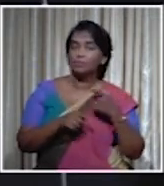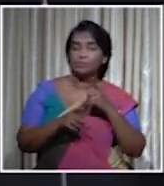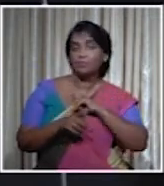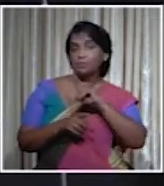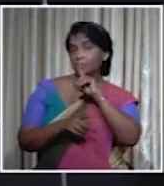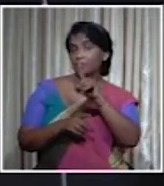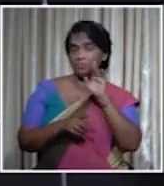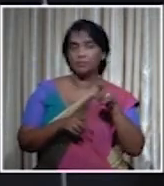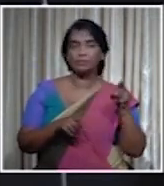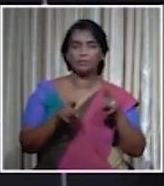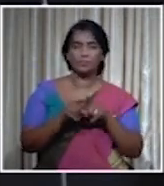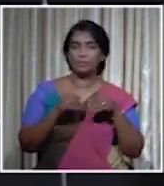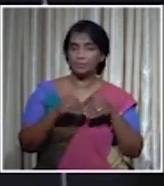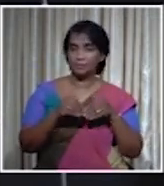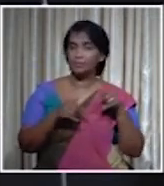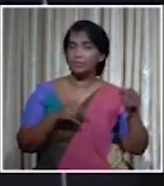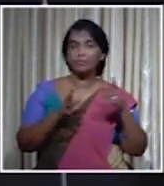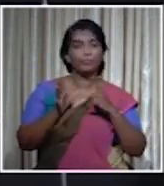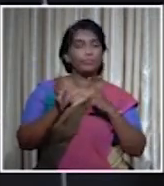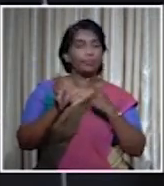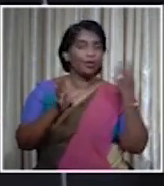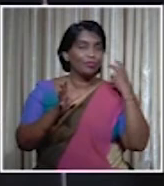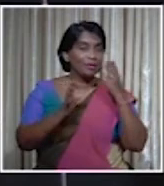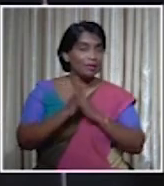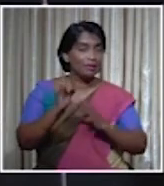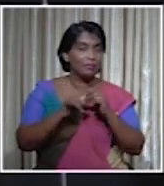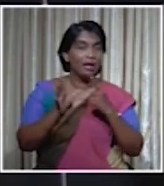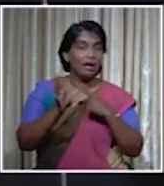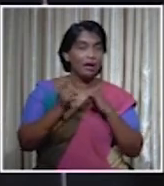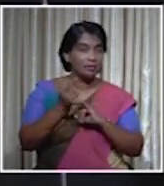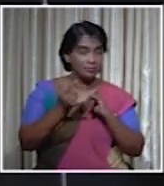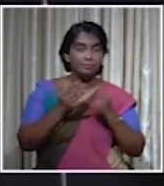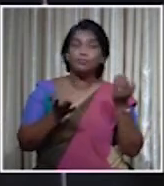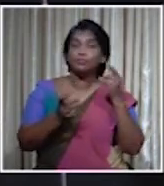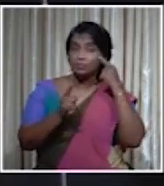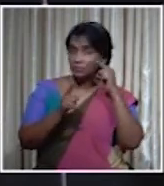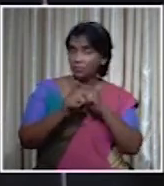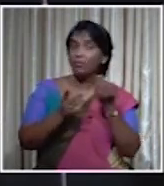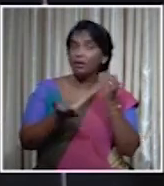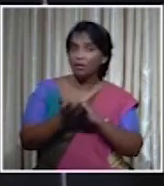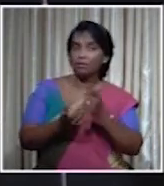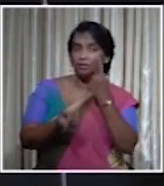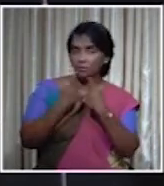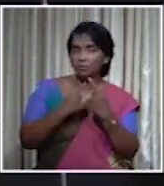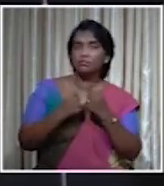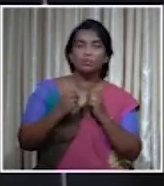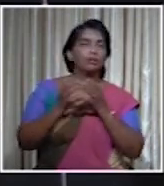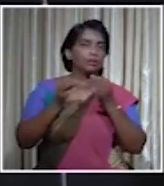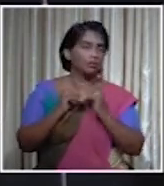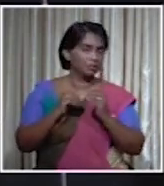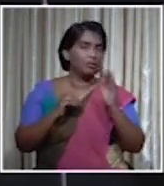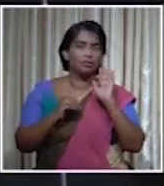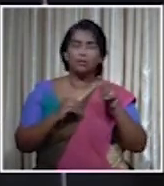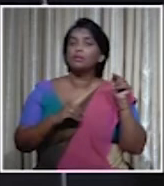review the indictment against Mr. Saleh and take appropriate action. What happened? The Attorney General didn't pay any heed to